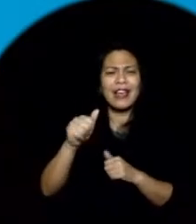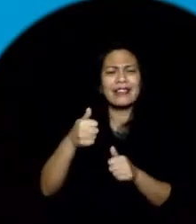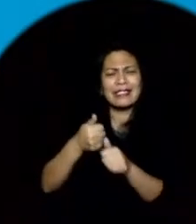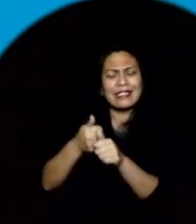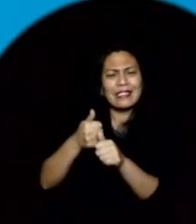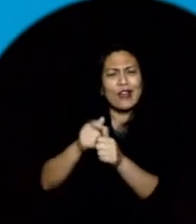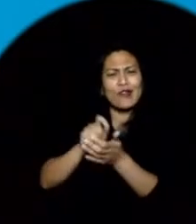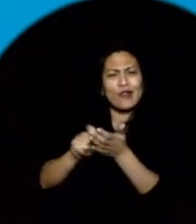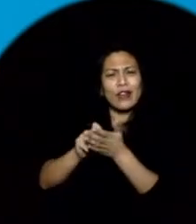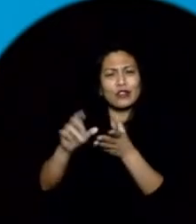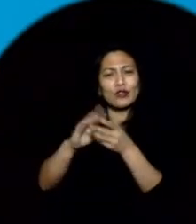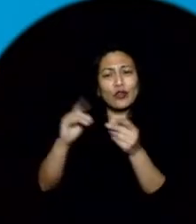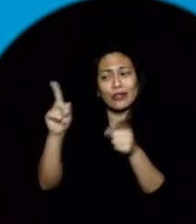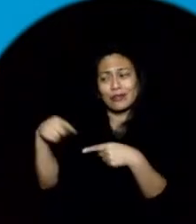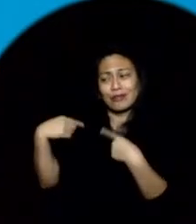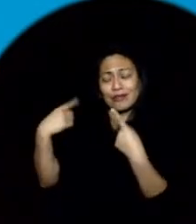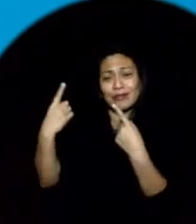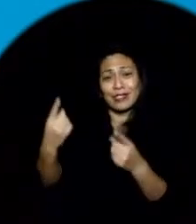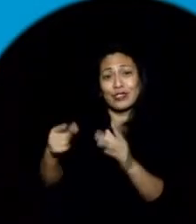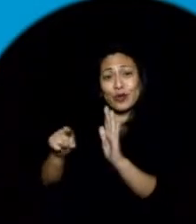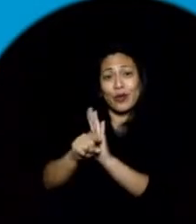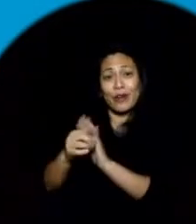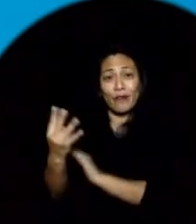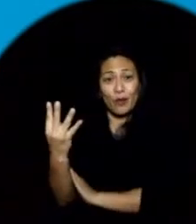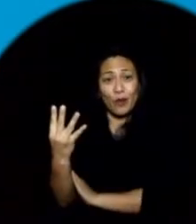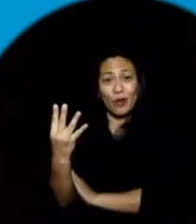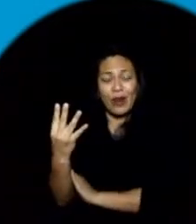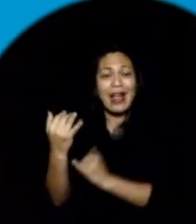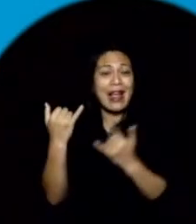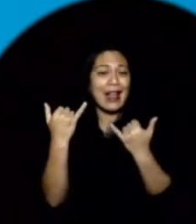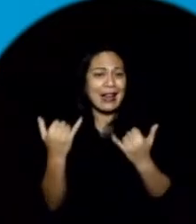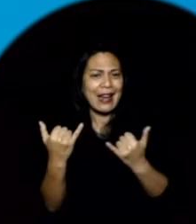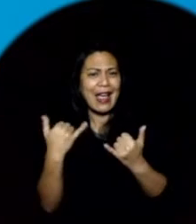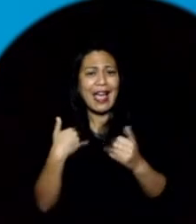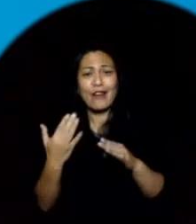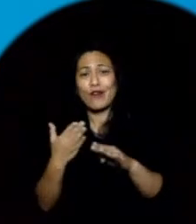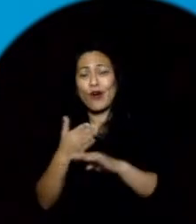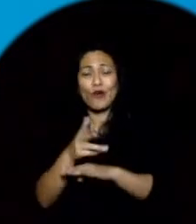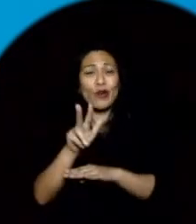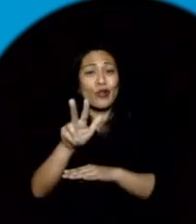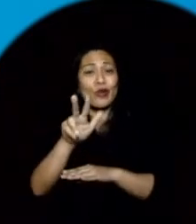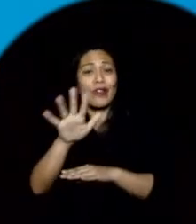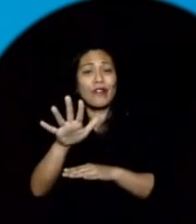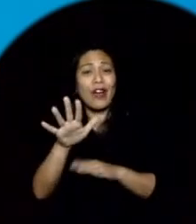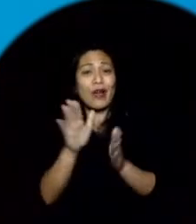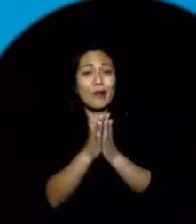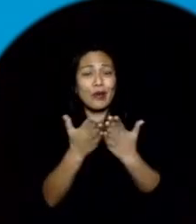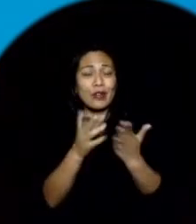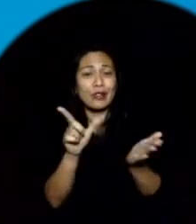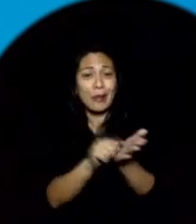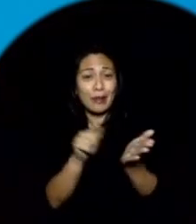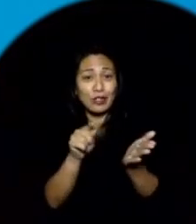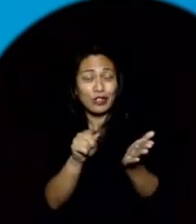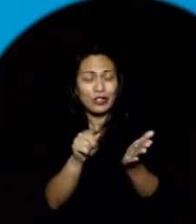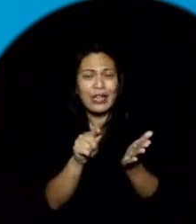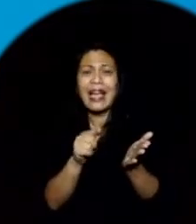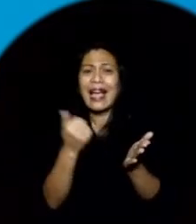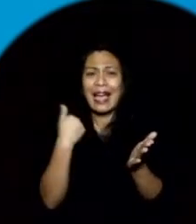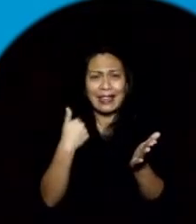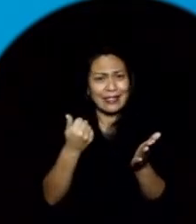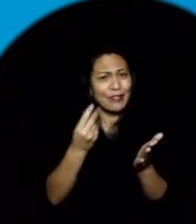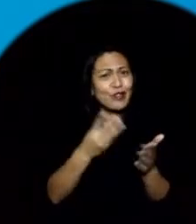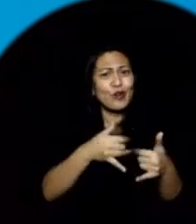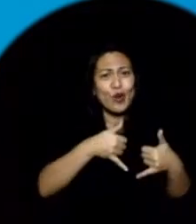Sylvia McNicoll has been writing stories ever since she was in grade 4. Now she has over 35 books published,